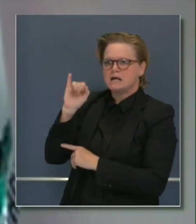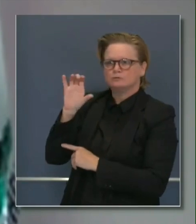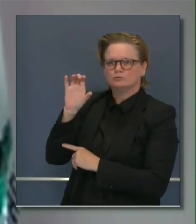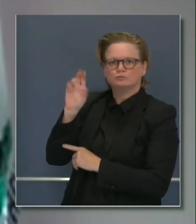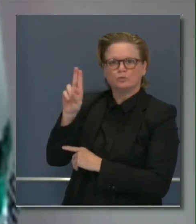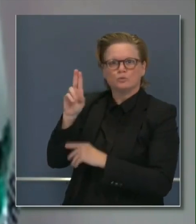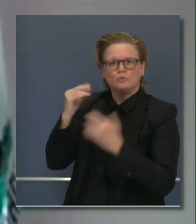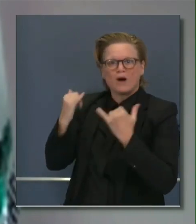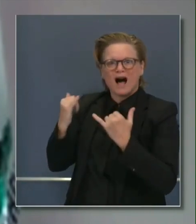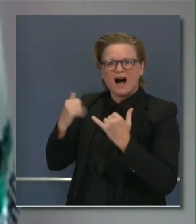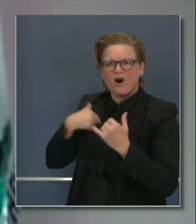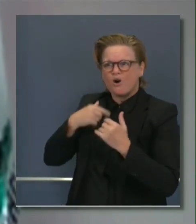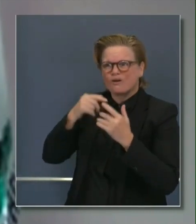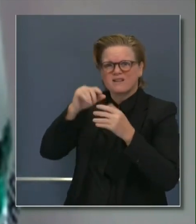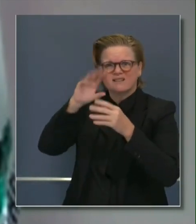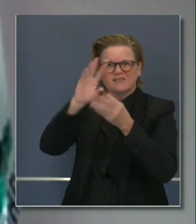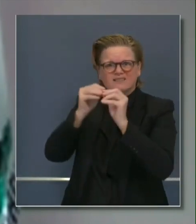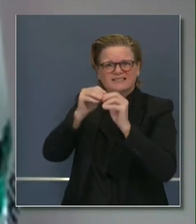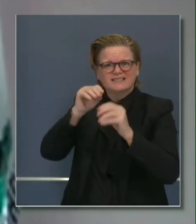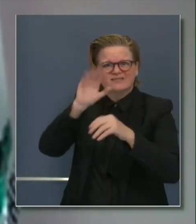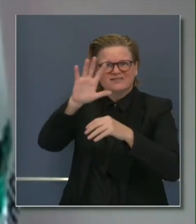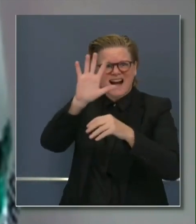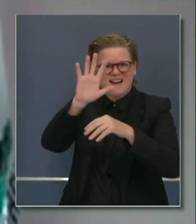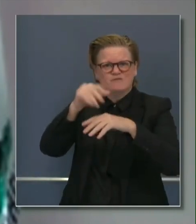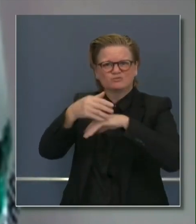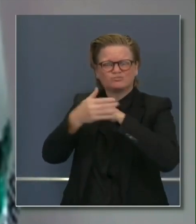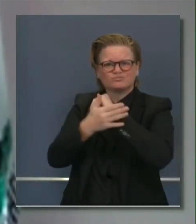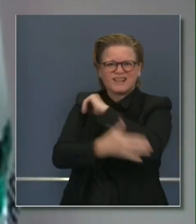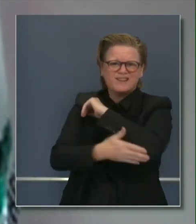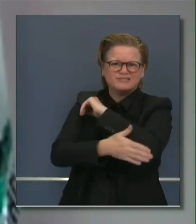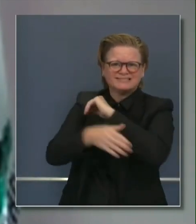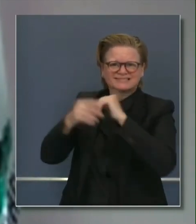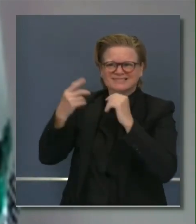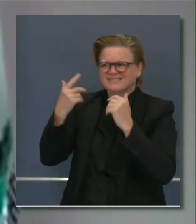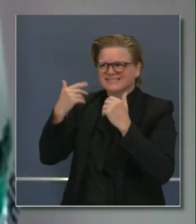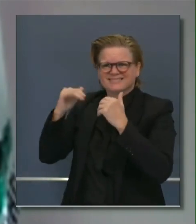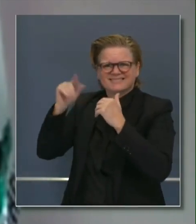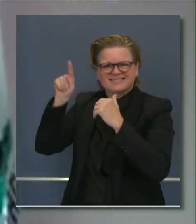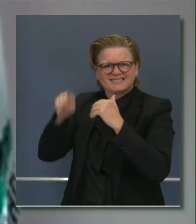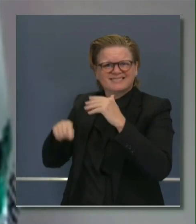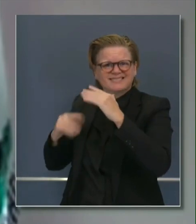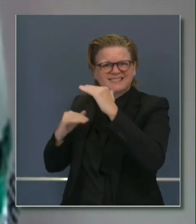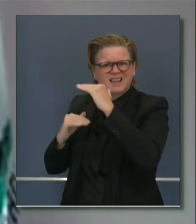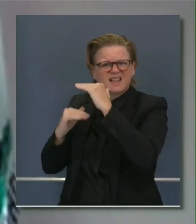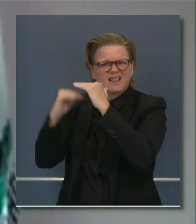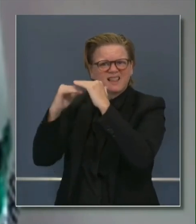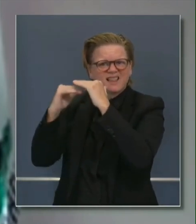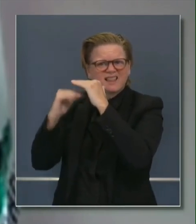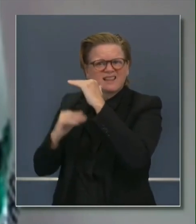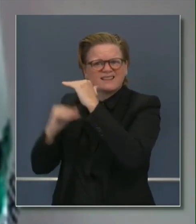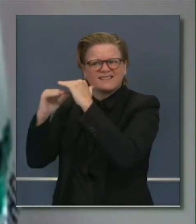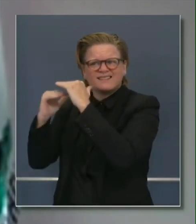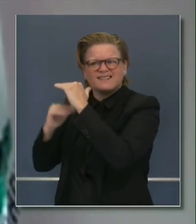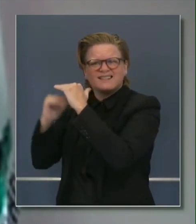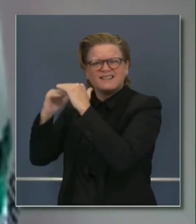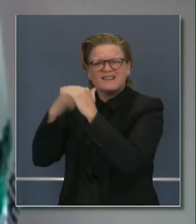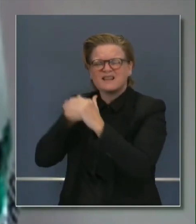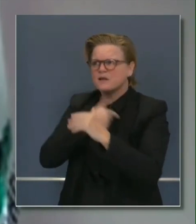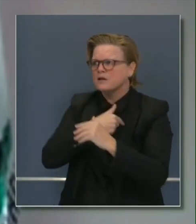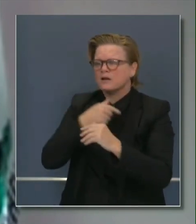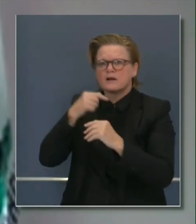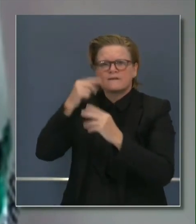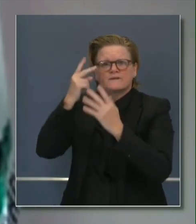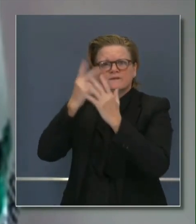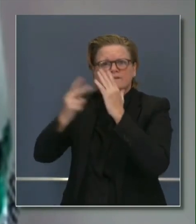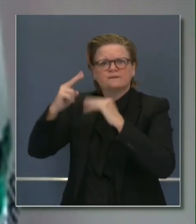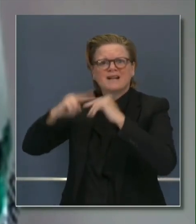staffed beds. We know that hospitals have built up a tremendous amount of physical space capacity, the ventilators, as the